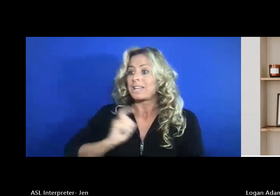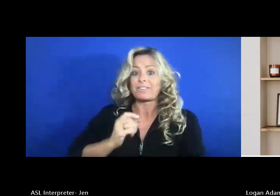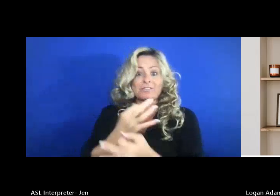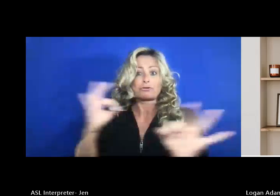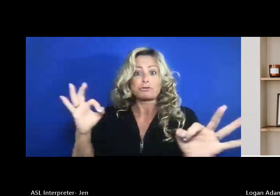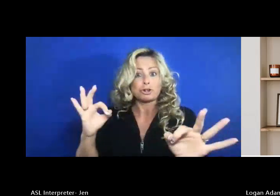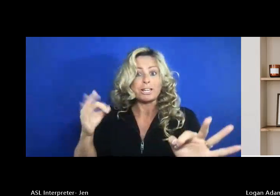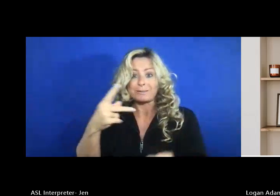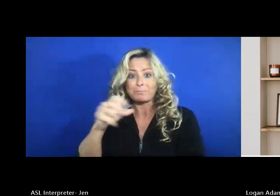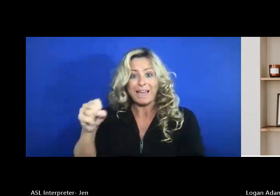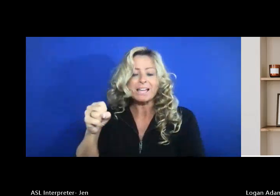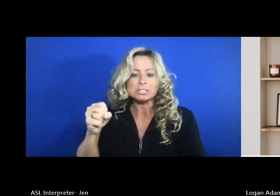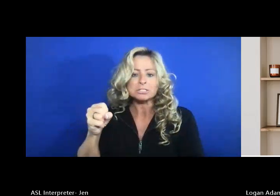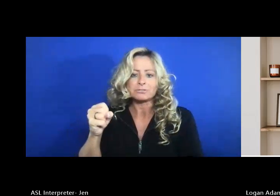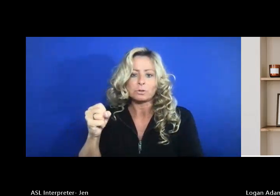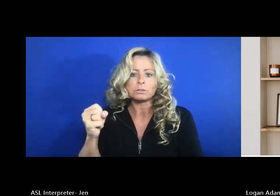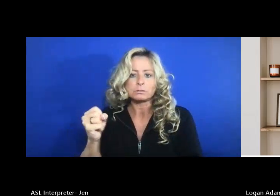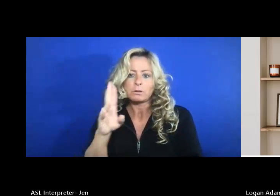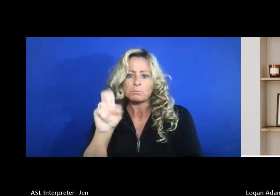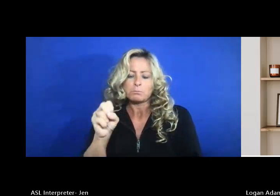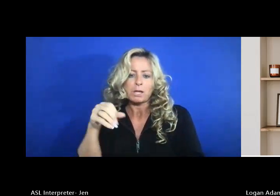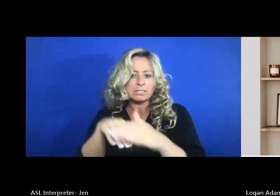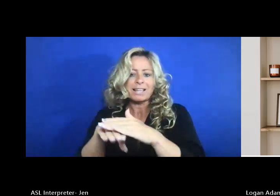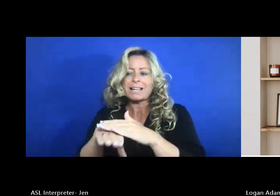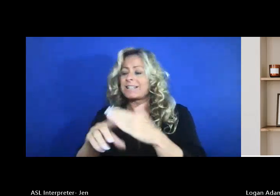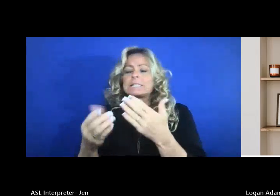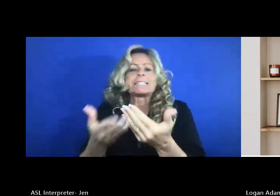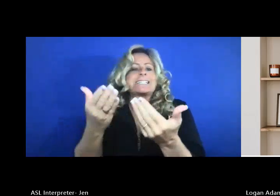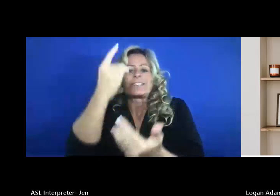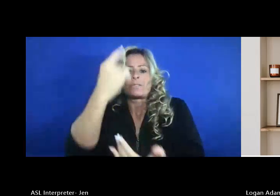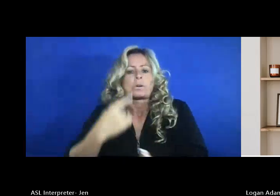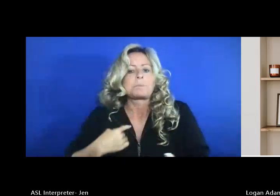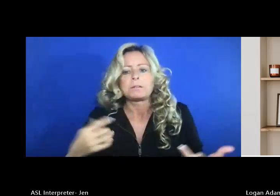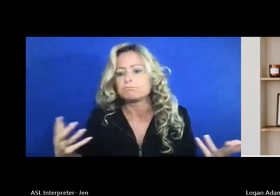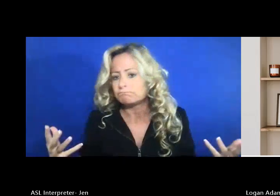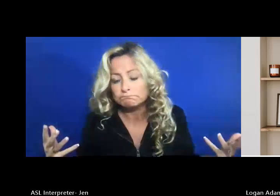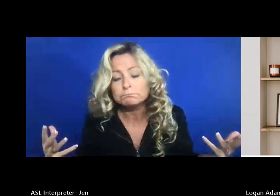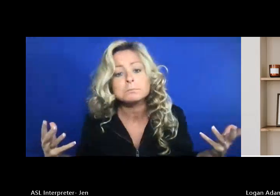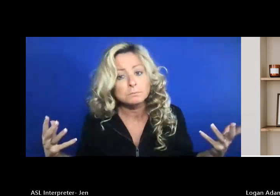passes for. And so access for me was incredibly easy,